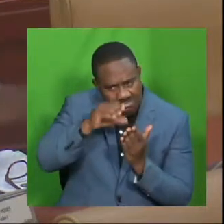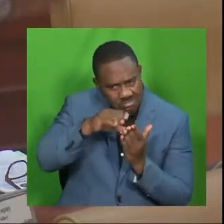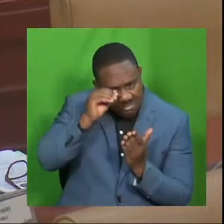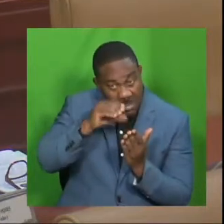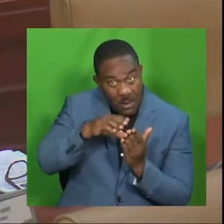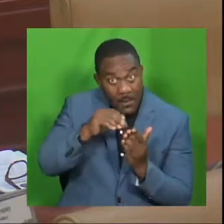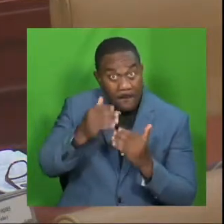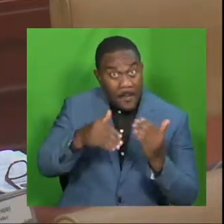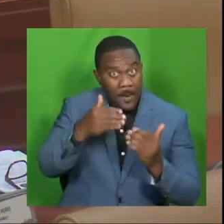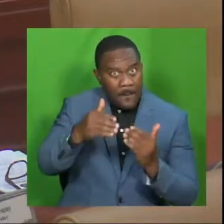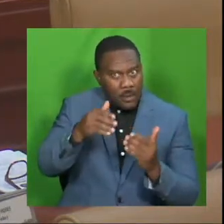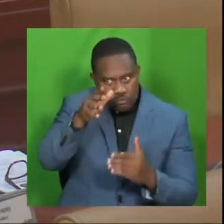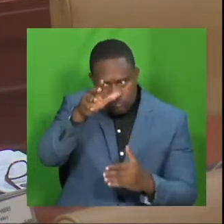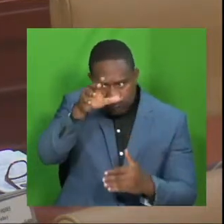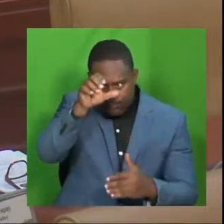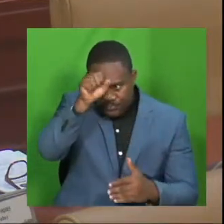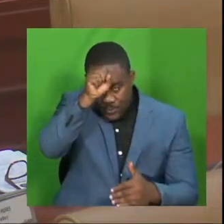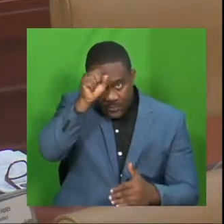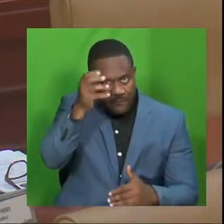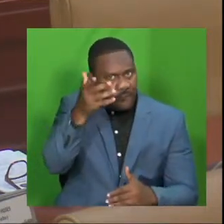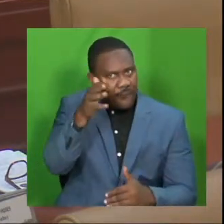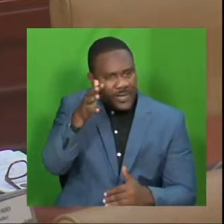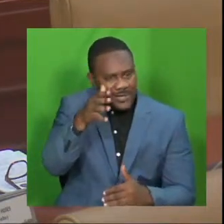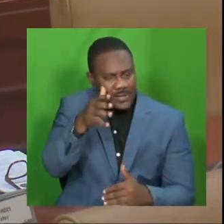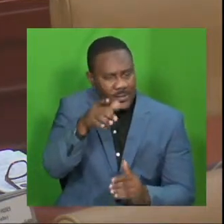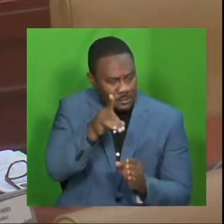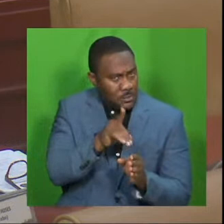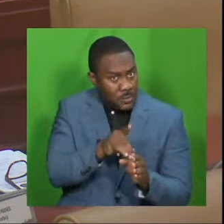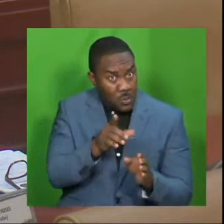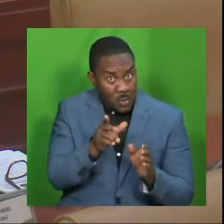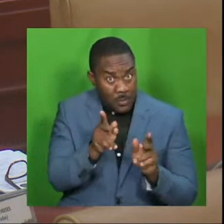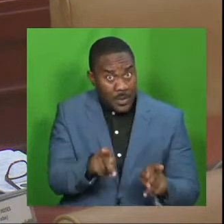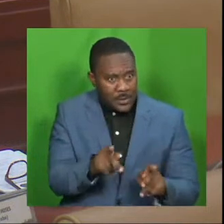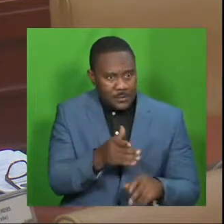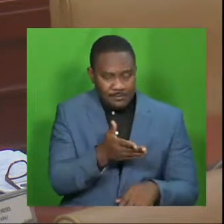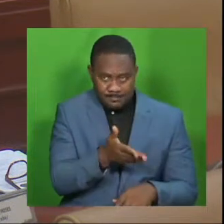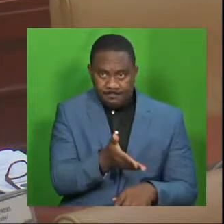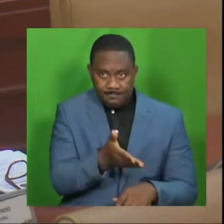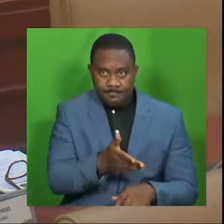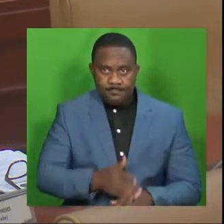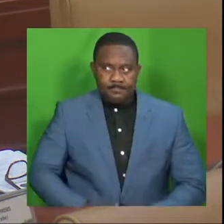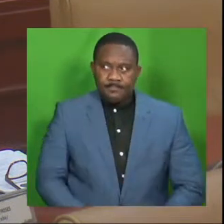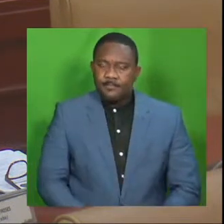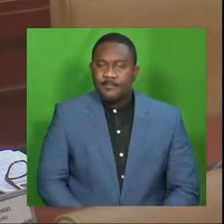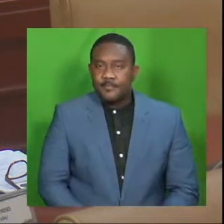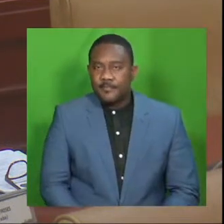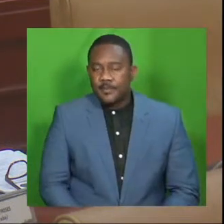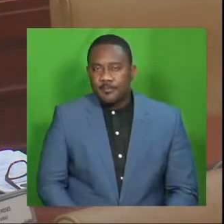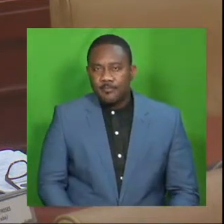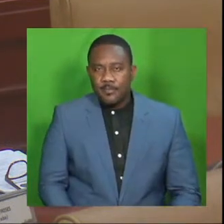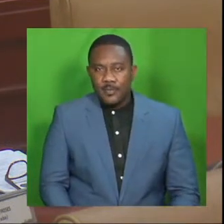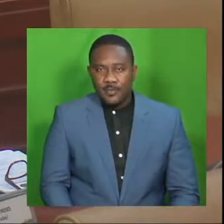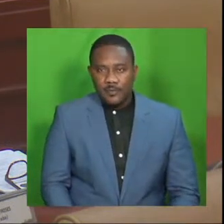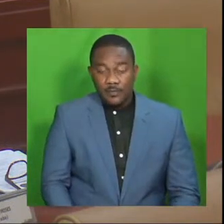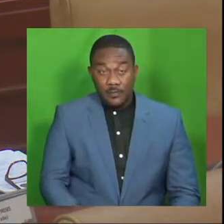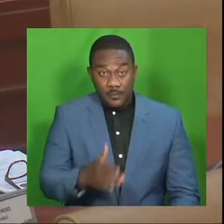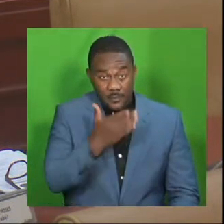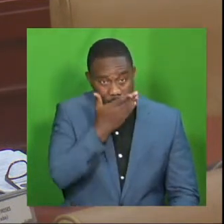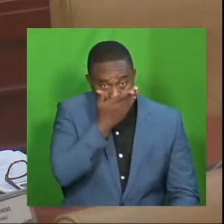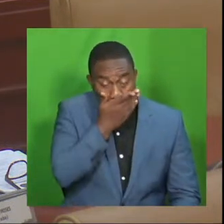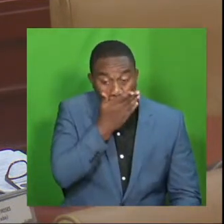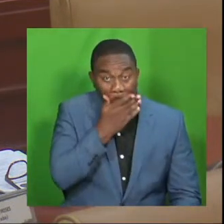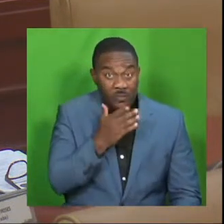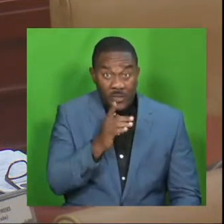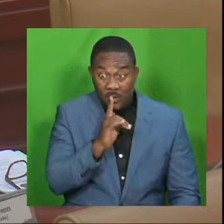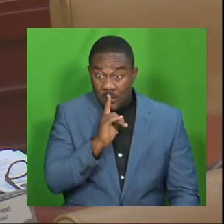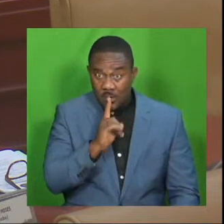And therefore, that is one critical area that we have to look at, the slow learner. And that is why in the policy of this